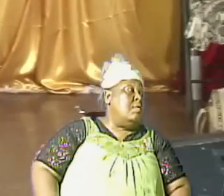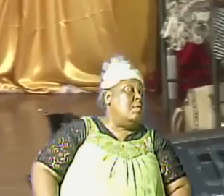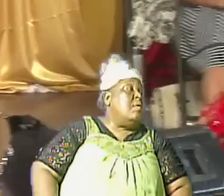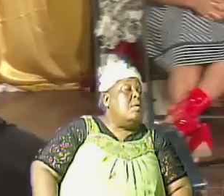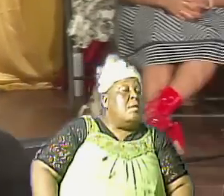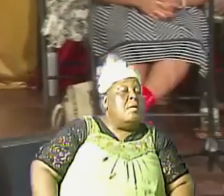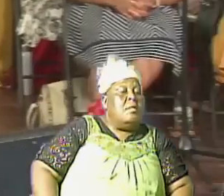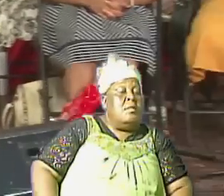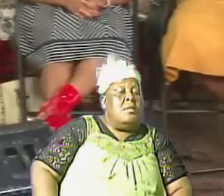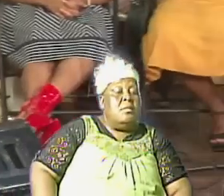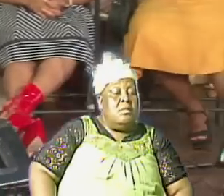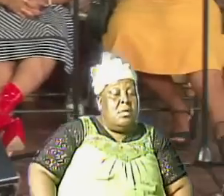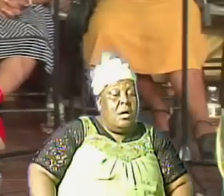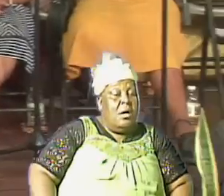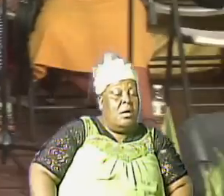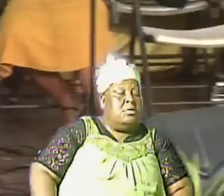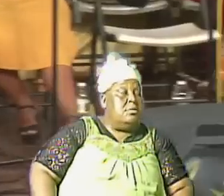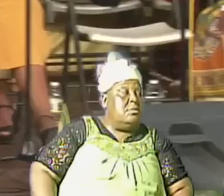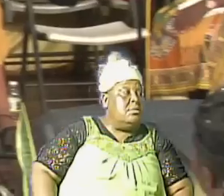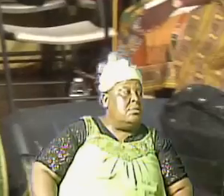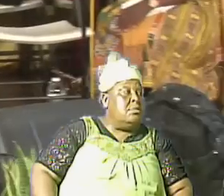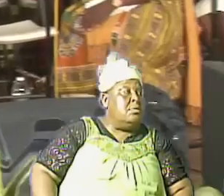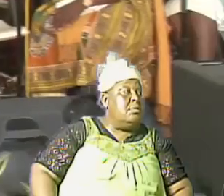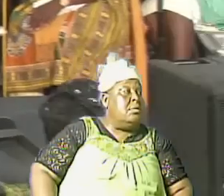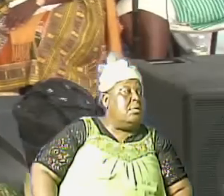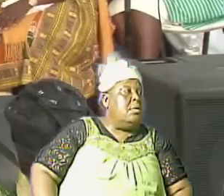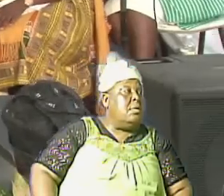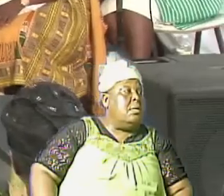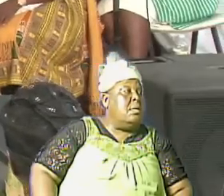Oh, God Almighty.